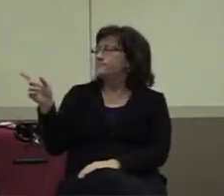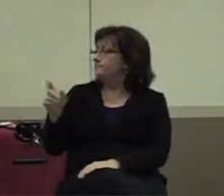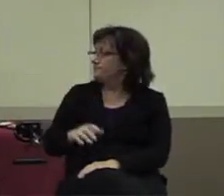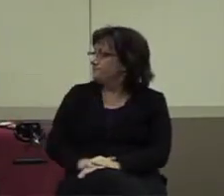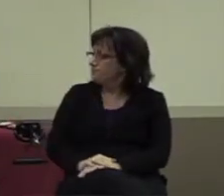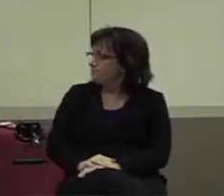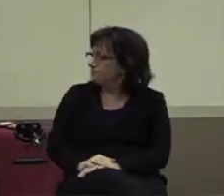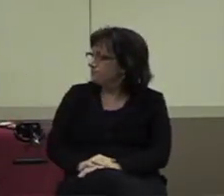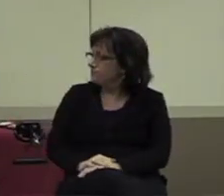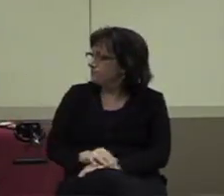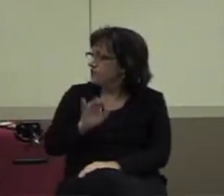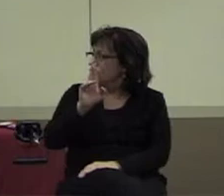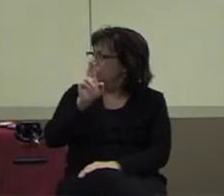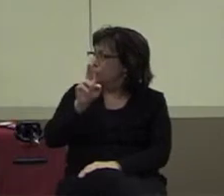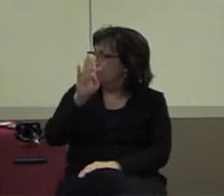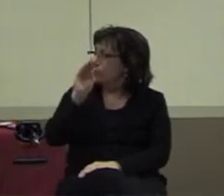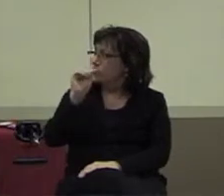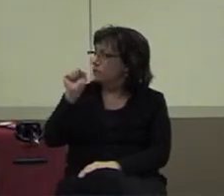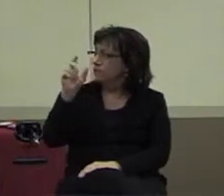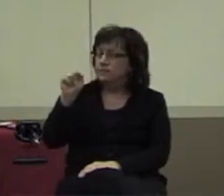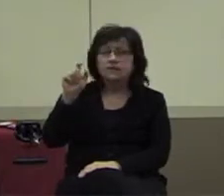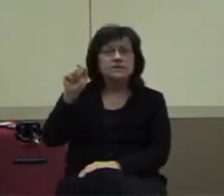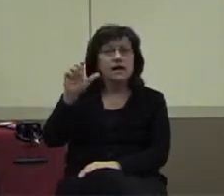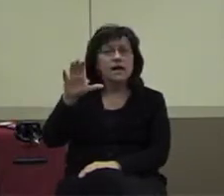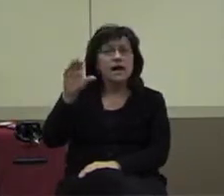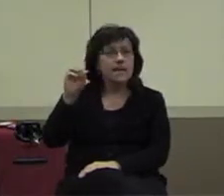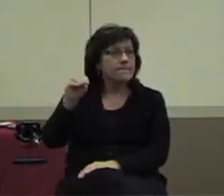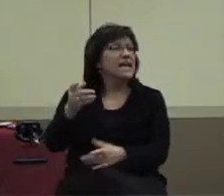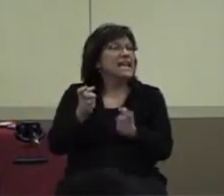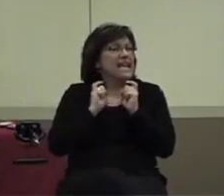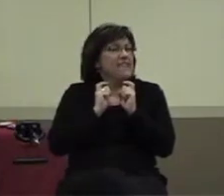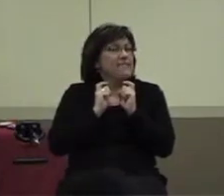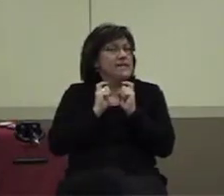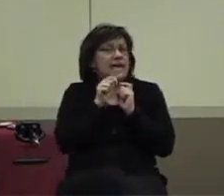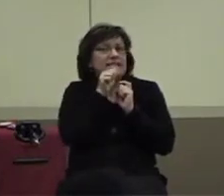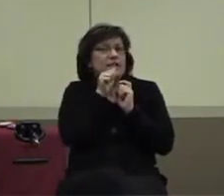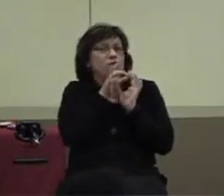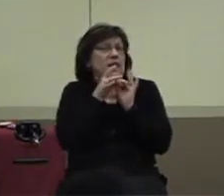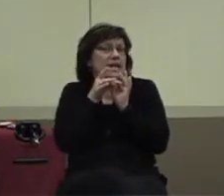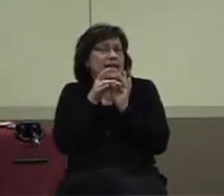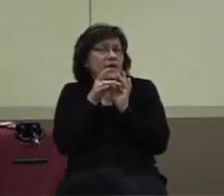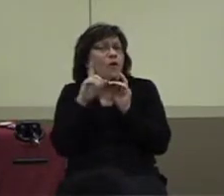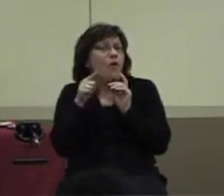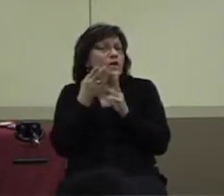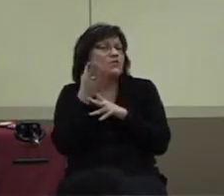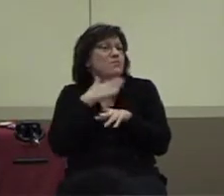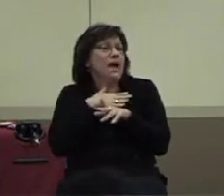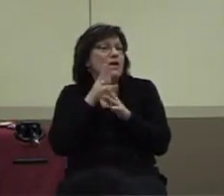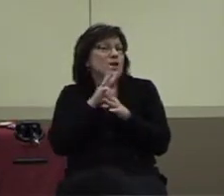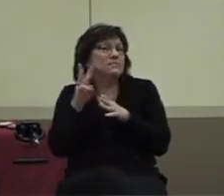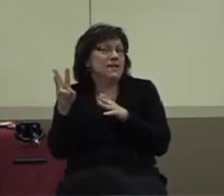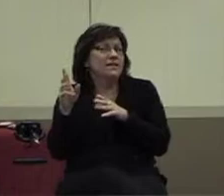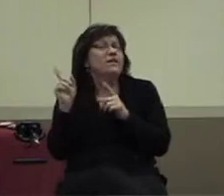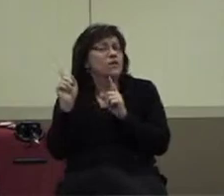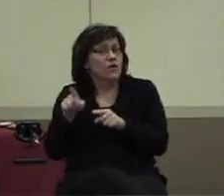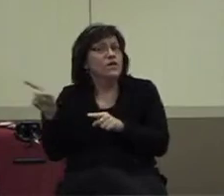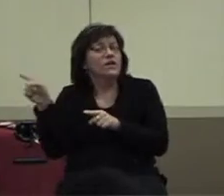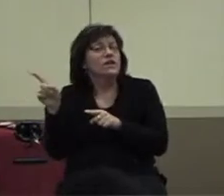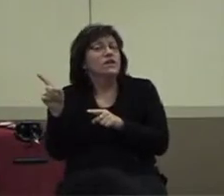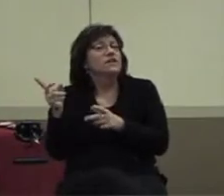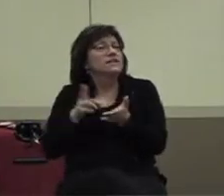link. That is only through my website, but you can go here and sign up and you will get 250,000